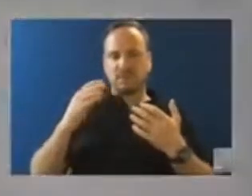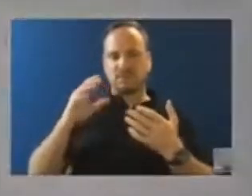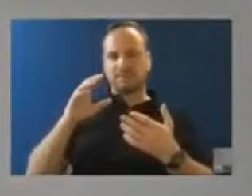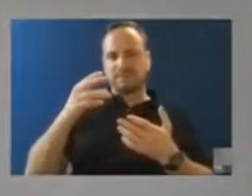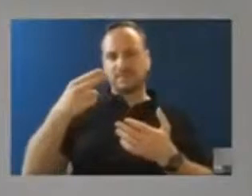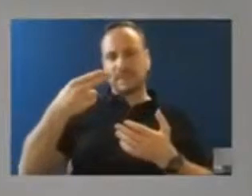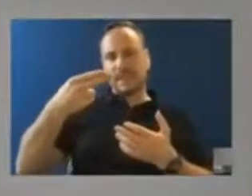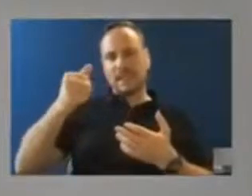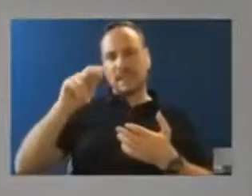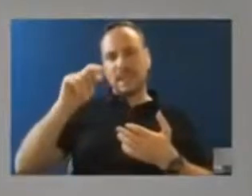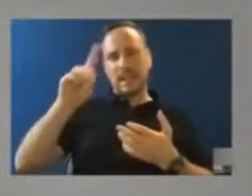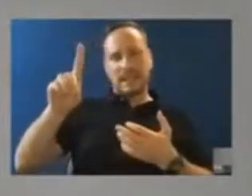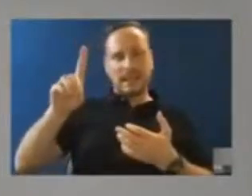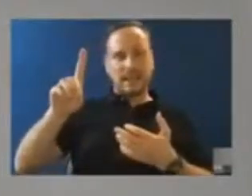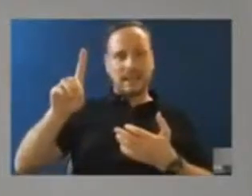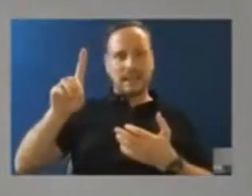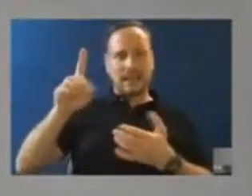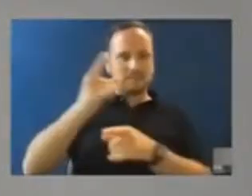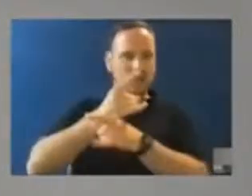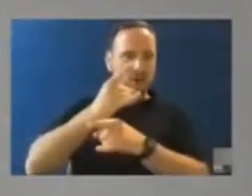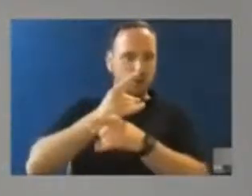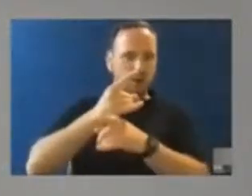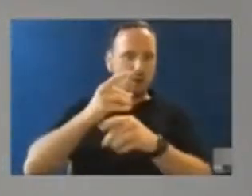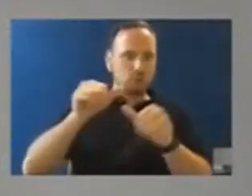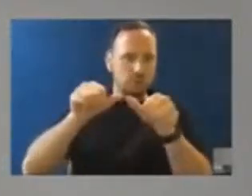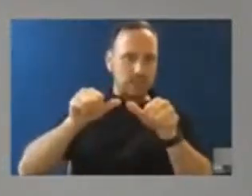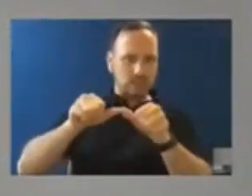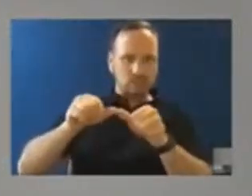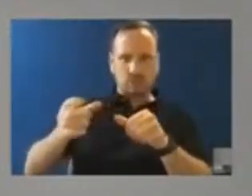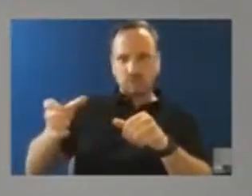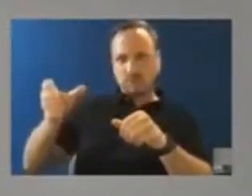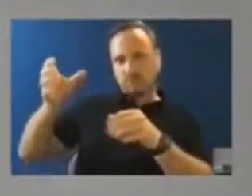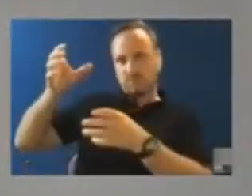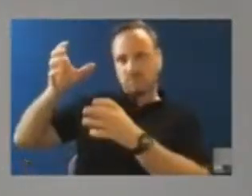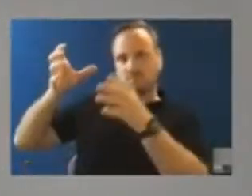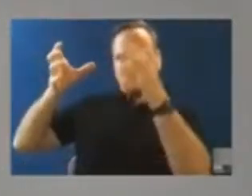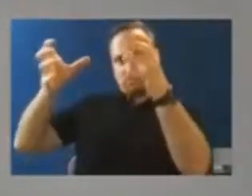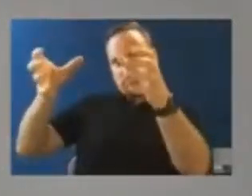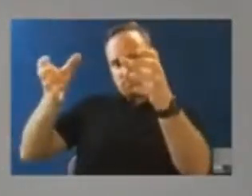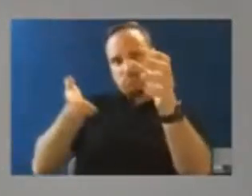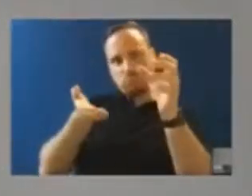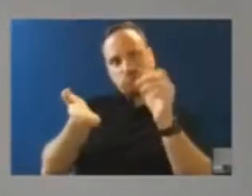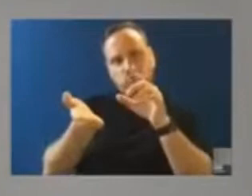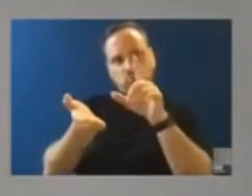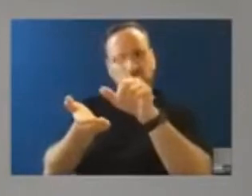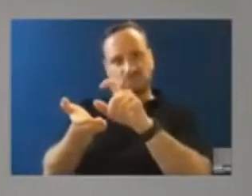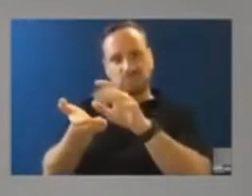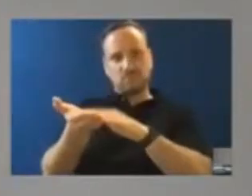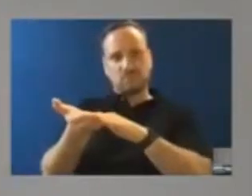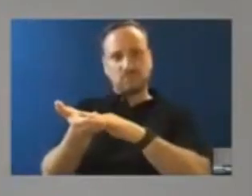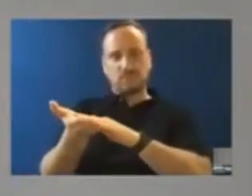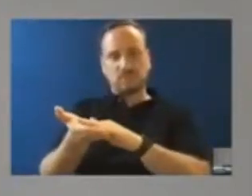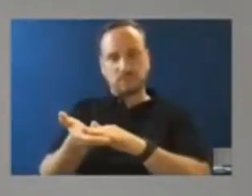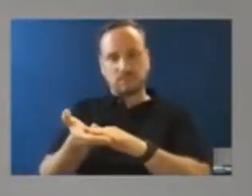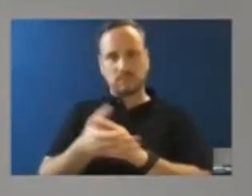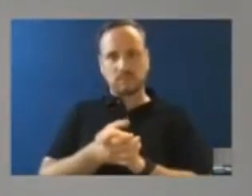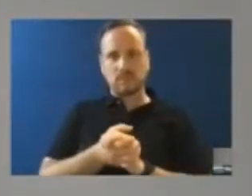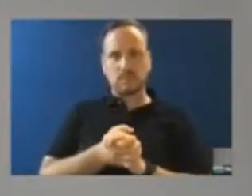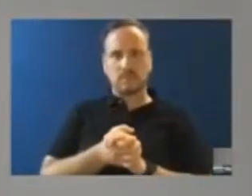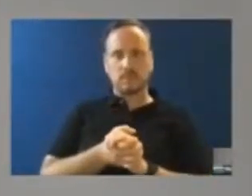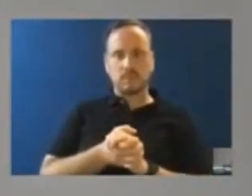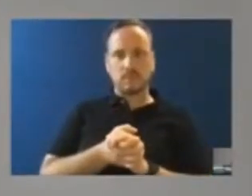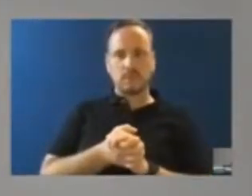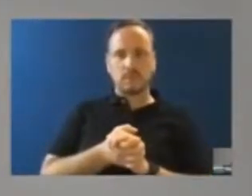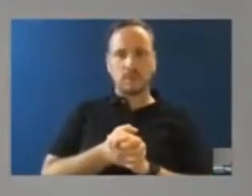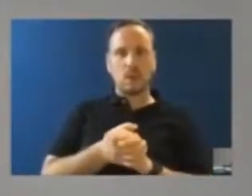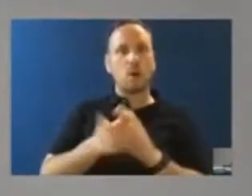If you go into our main offices at our schools right now, you will see an acrylic barrier, a couple of those. You see all these everywhere now in the grocery stores.